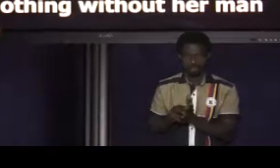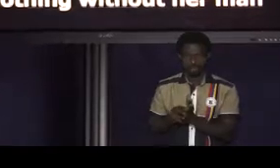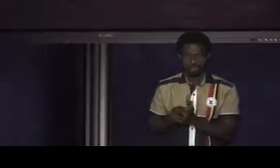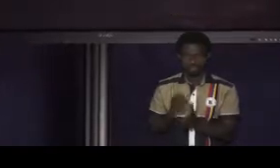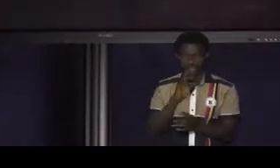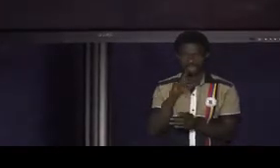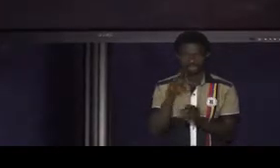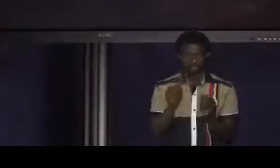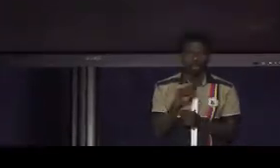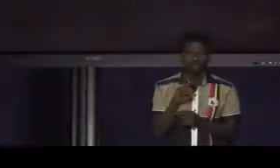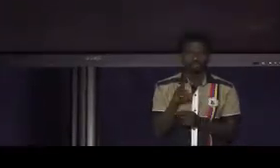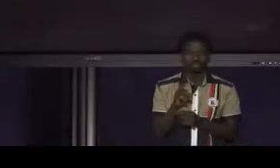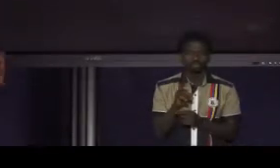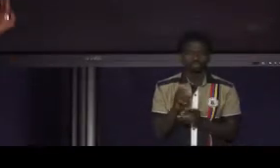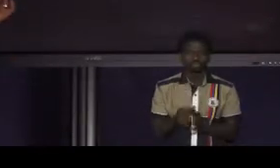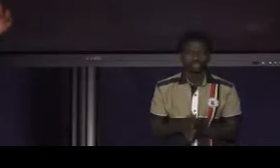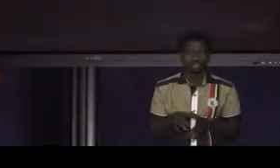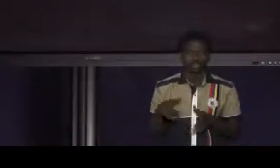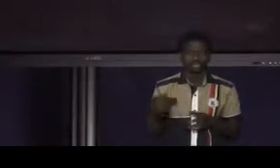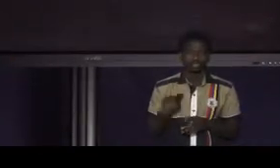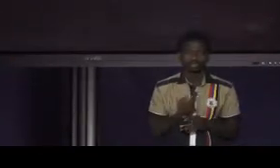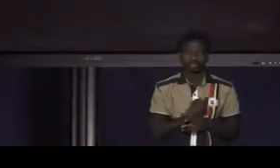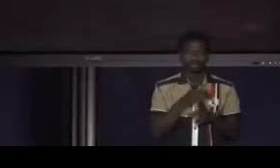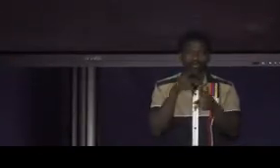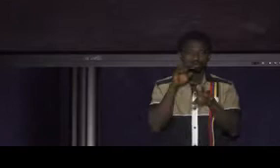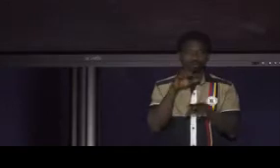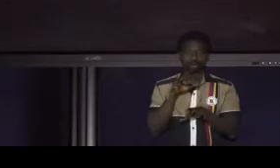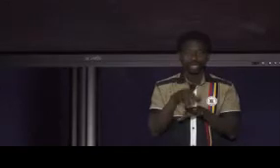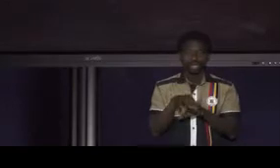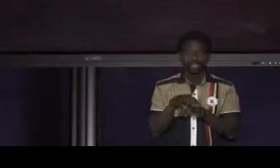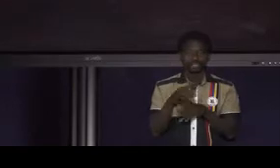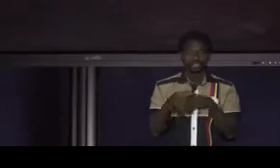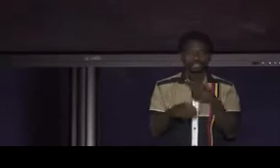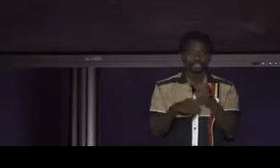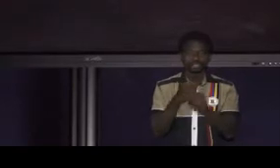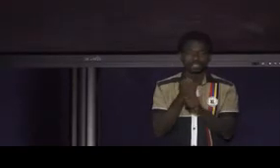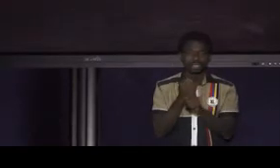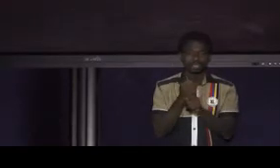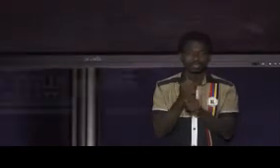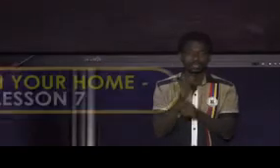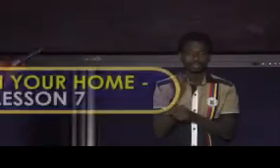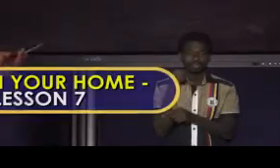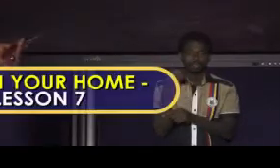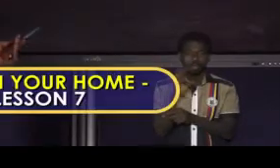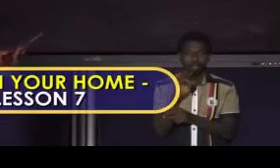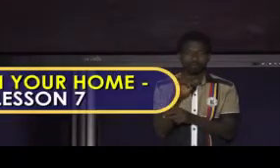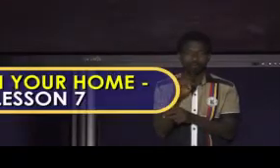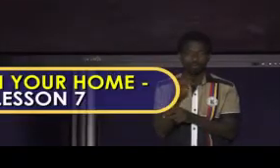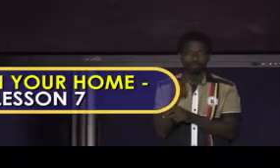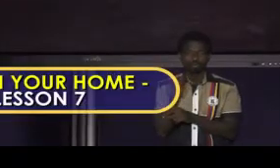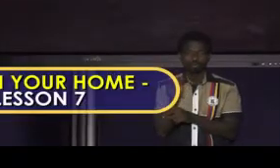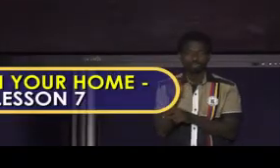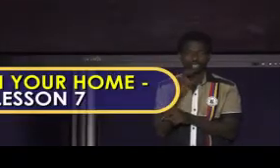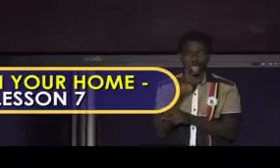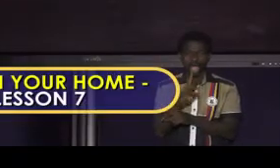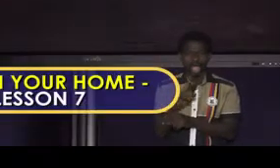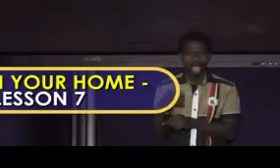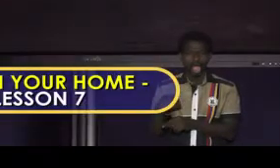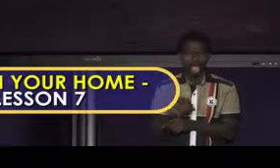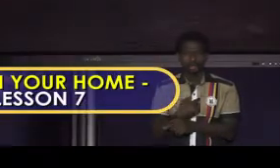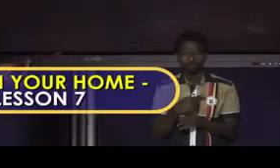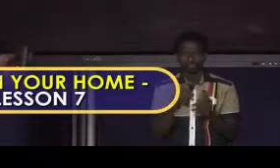Are you with me? Now let's look at types of punctuations. Types of punctuations. Are we